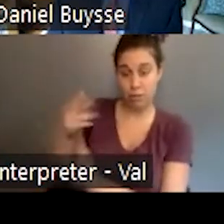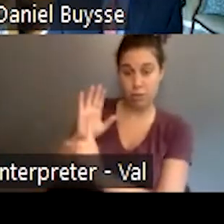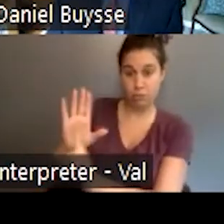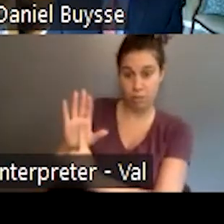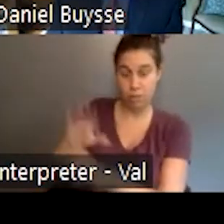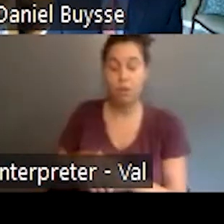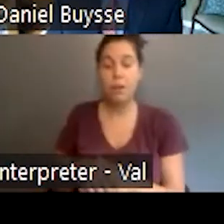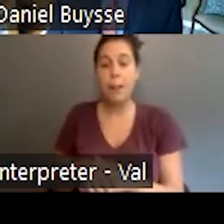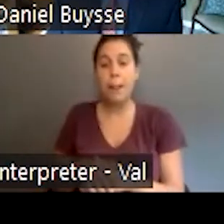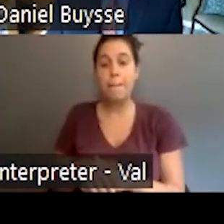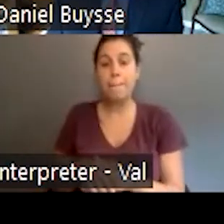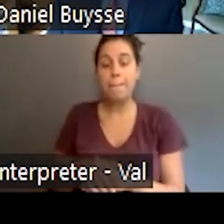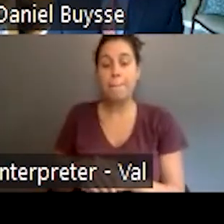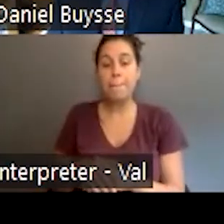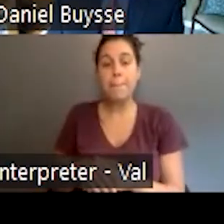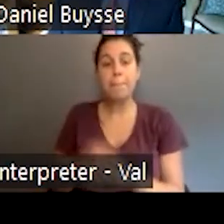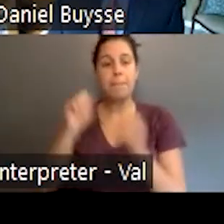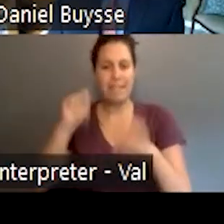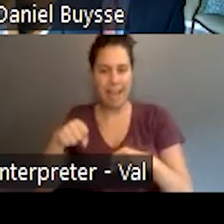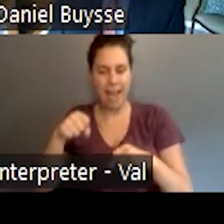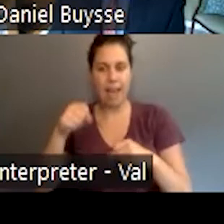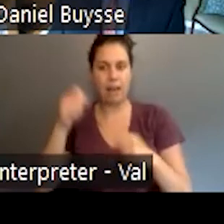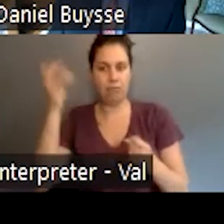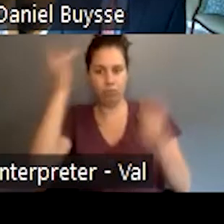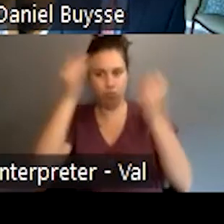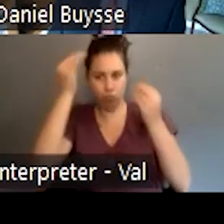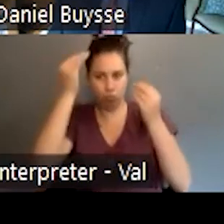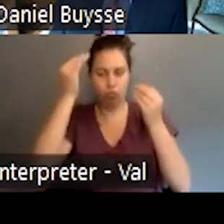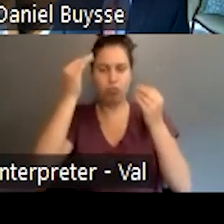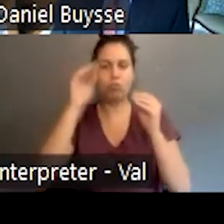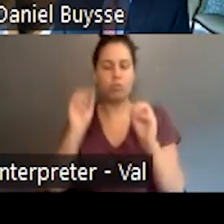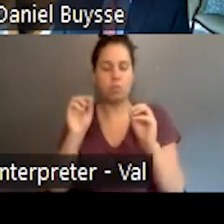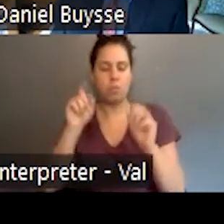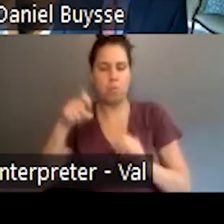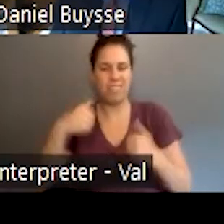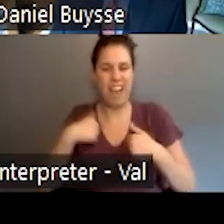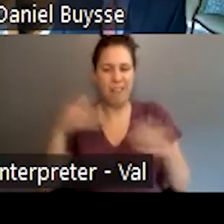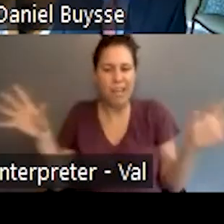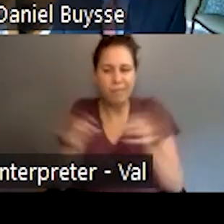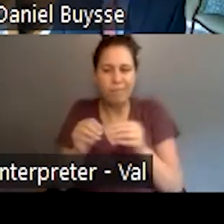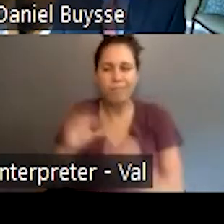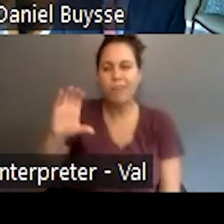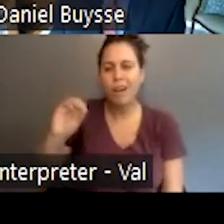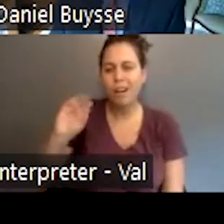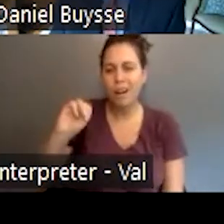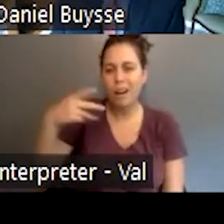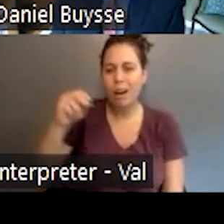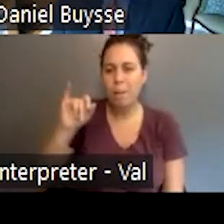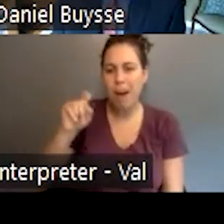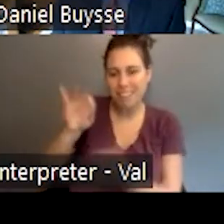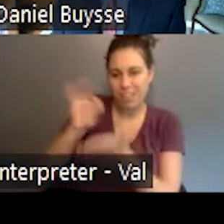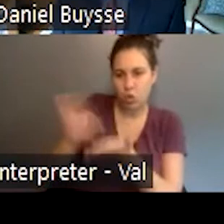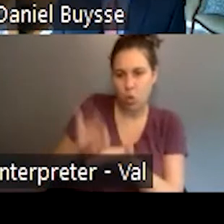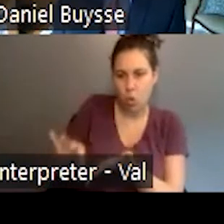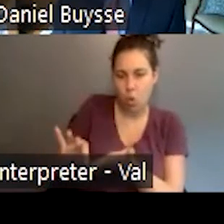entity, we can think about, first of all, just getting a composite score. That is doing the thing that I said probably wasn't going to